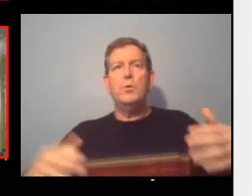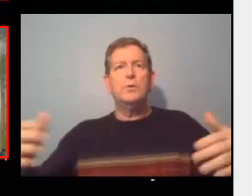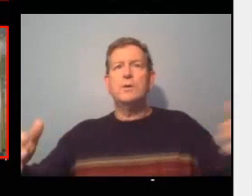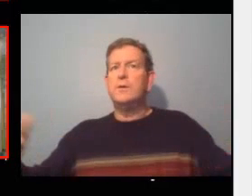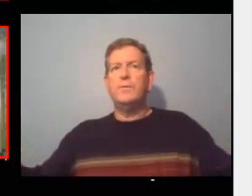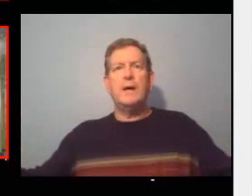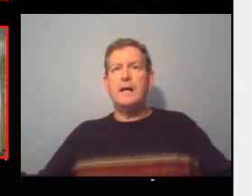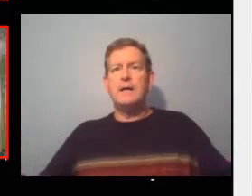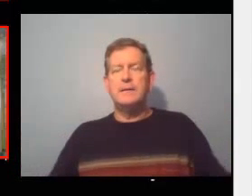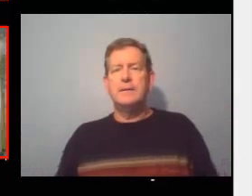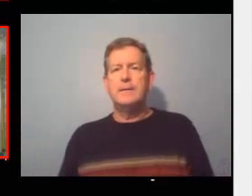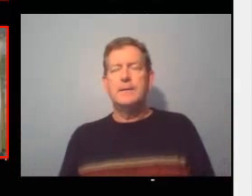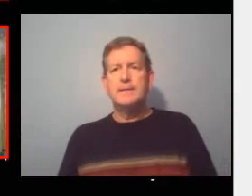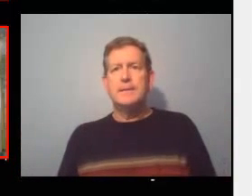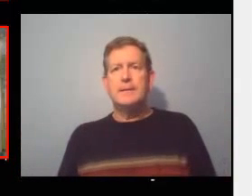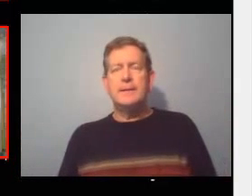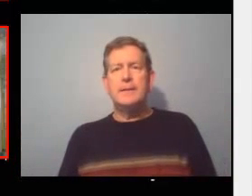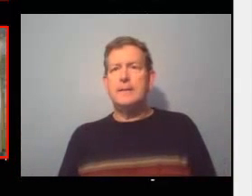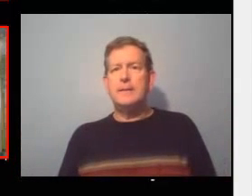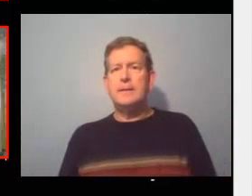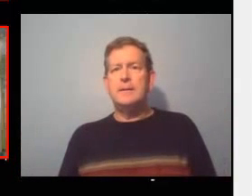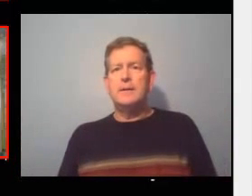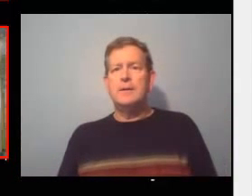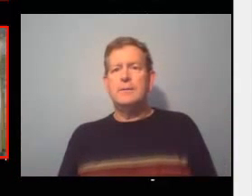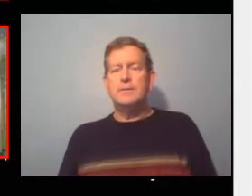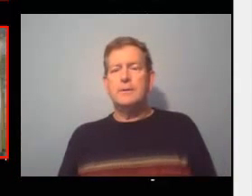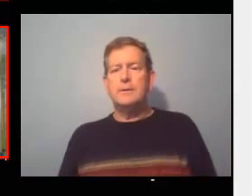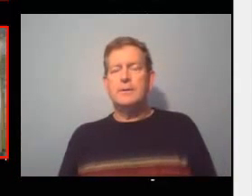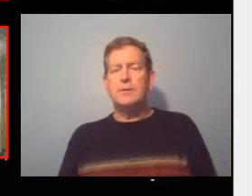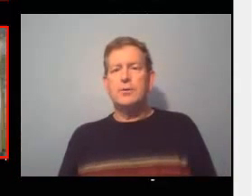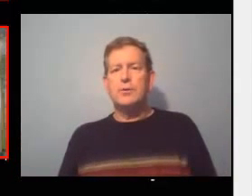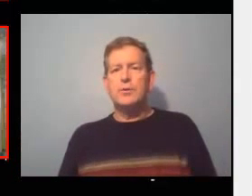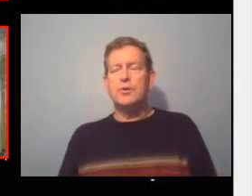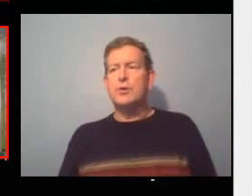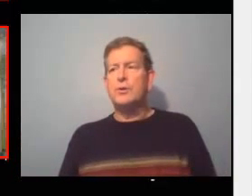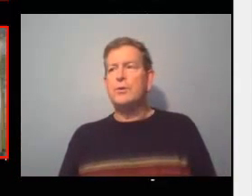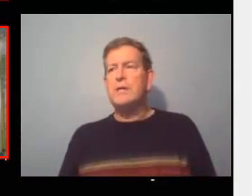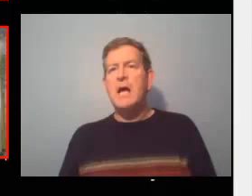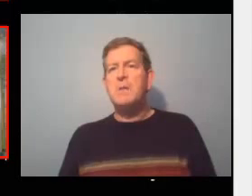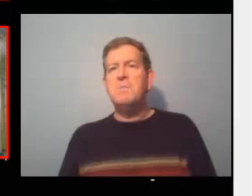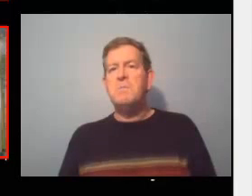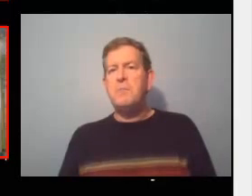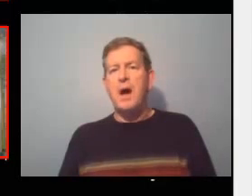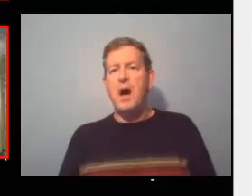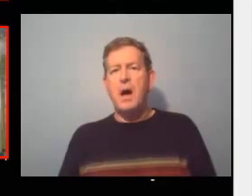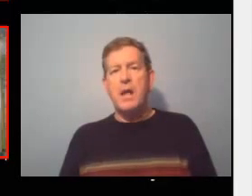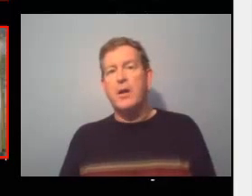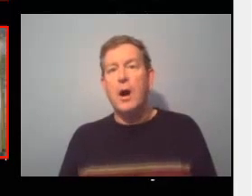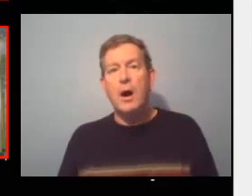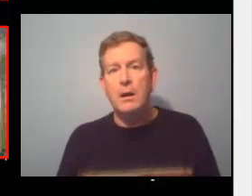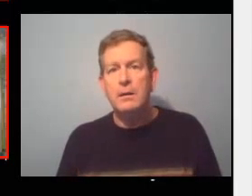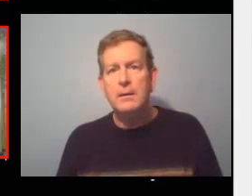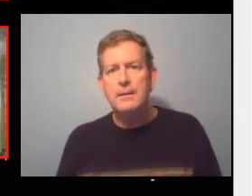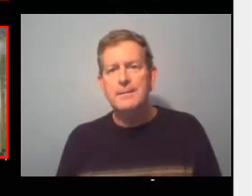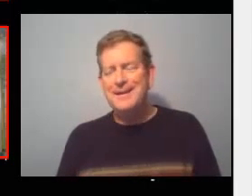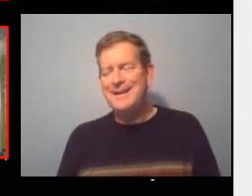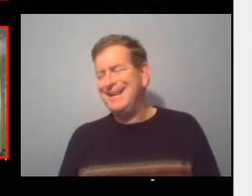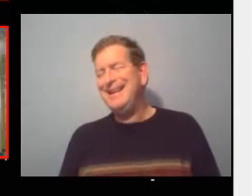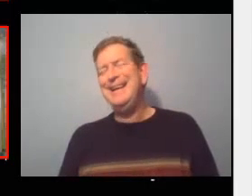j'ai beaucoup de devoirs et je n'aime pas